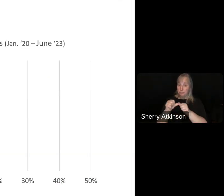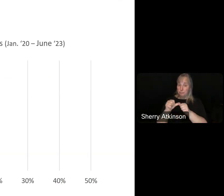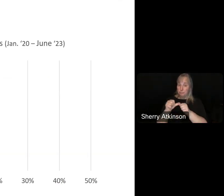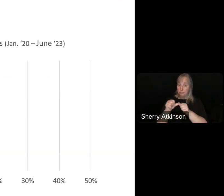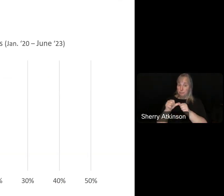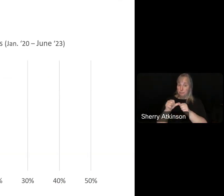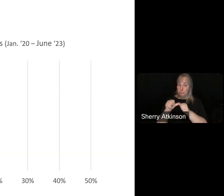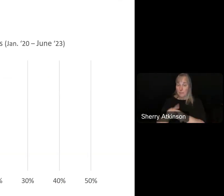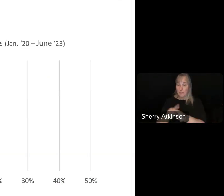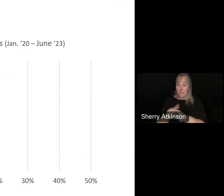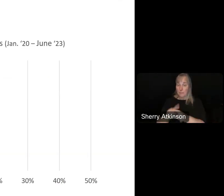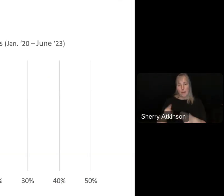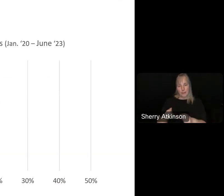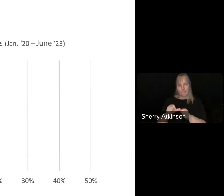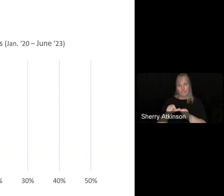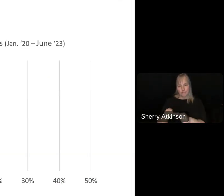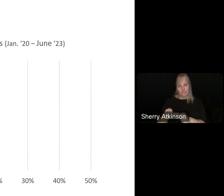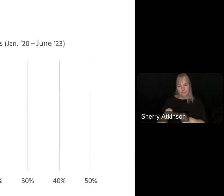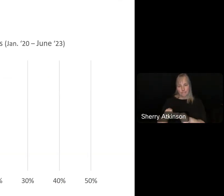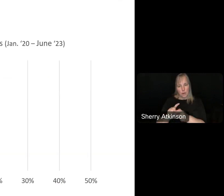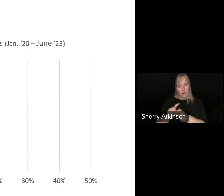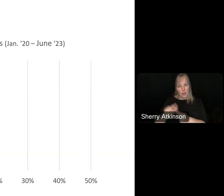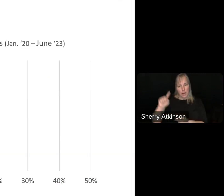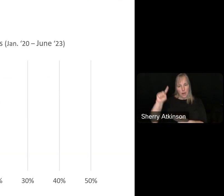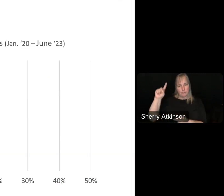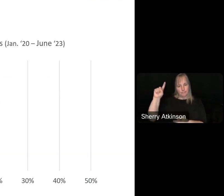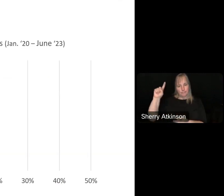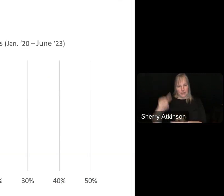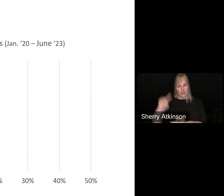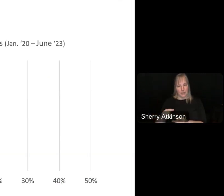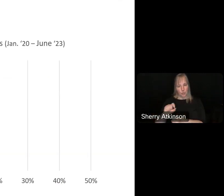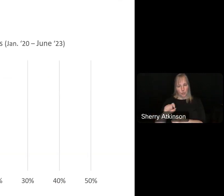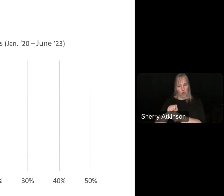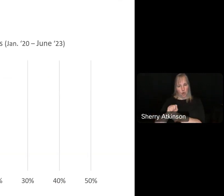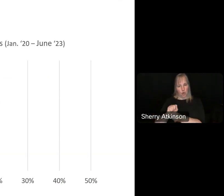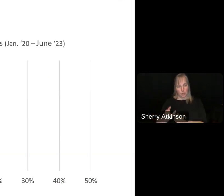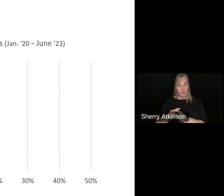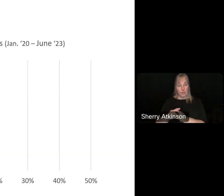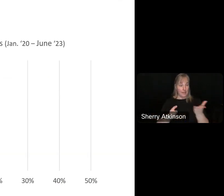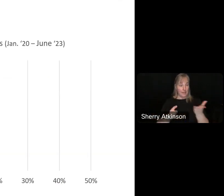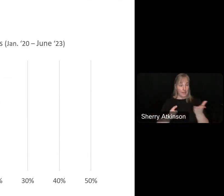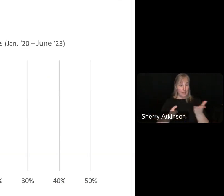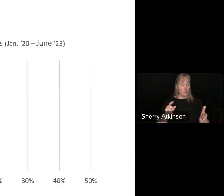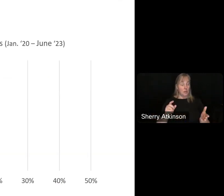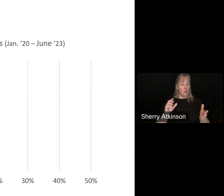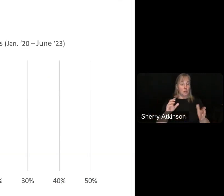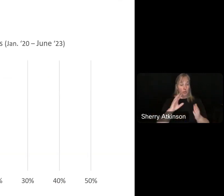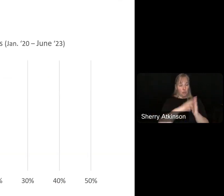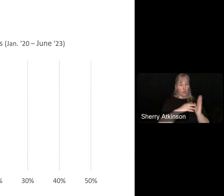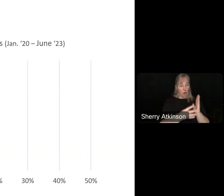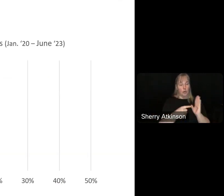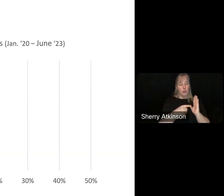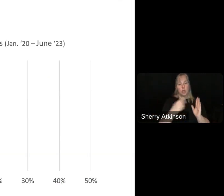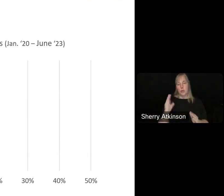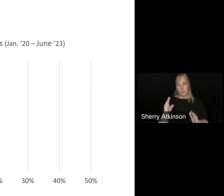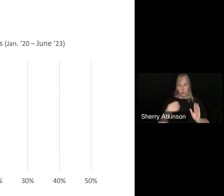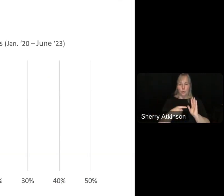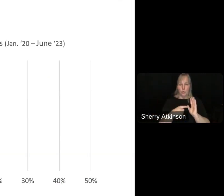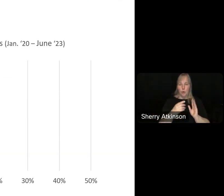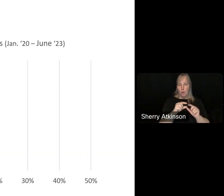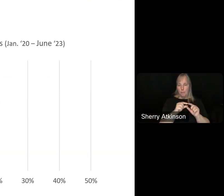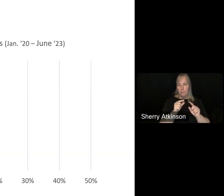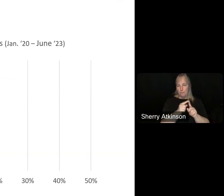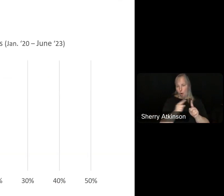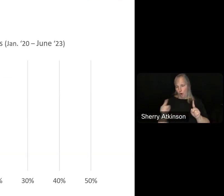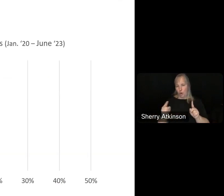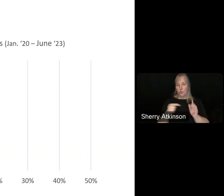with less workers, right? So you'll see in this chart, the blue bar represents the percentage change of employment in that sector